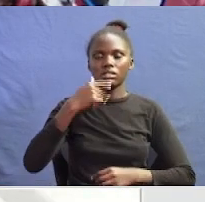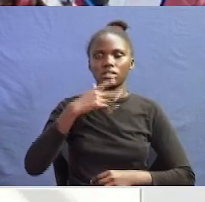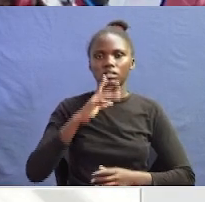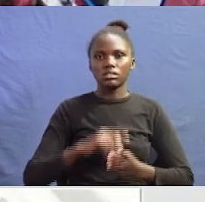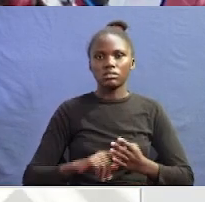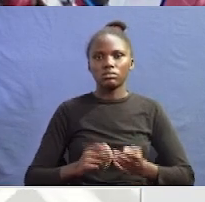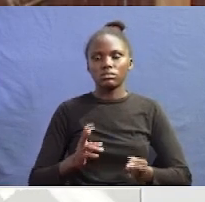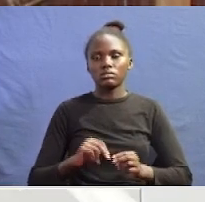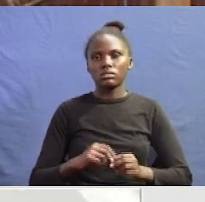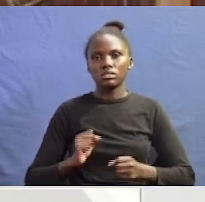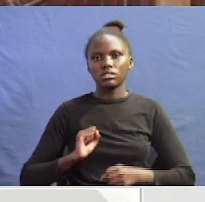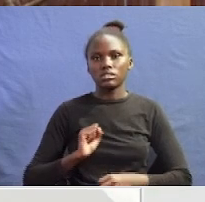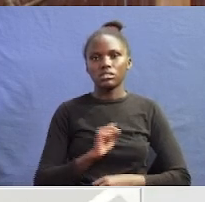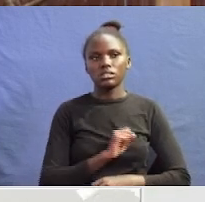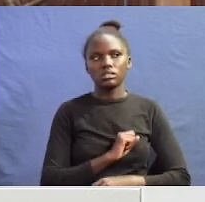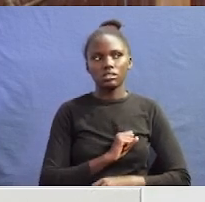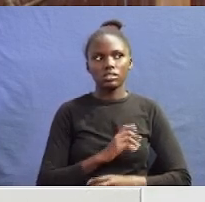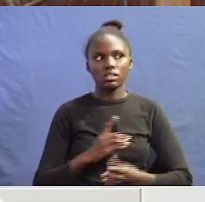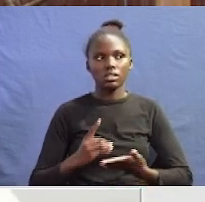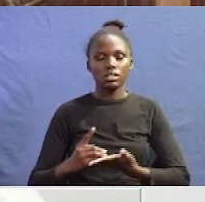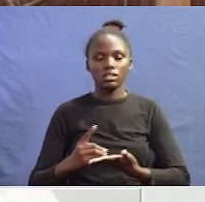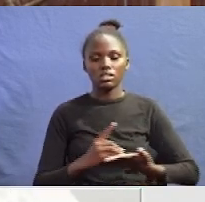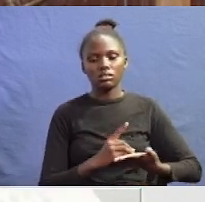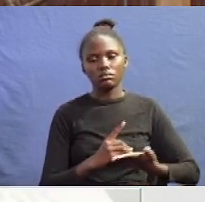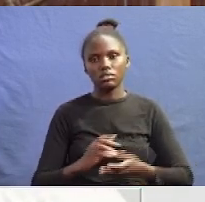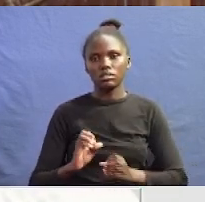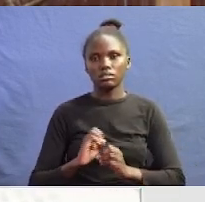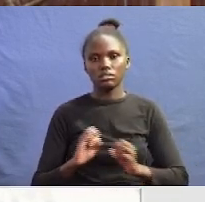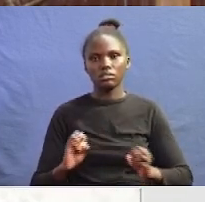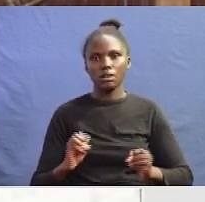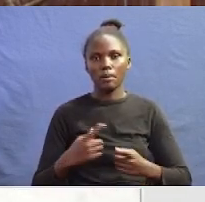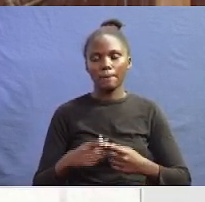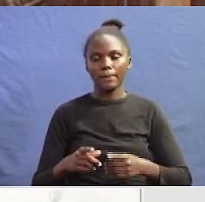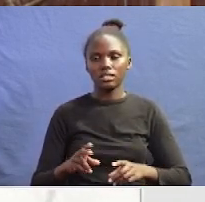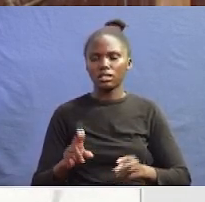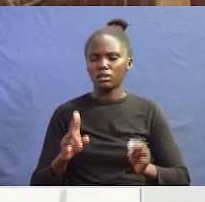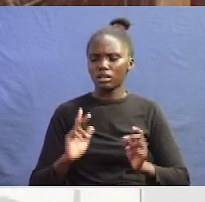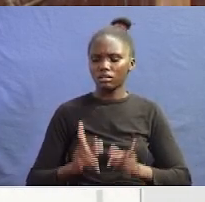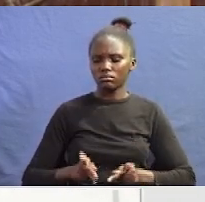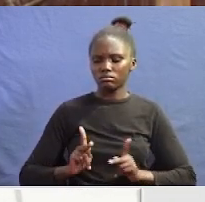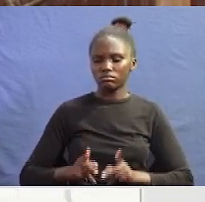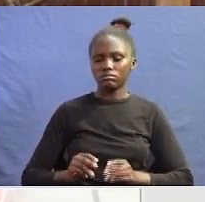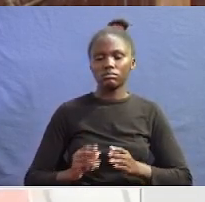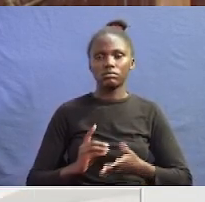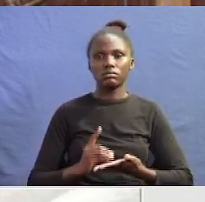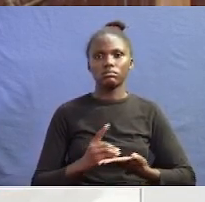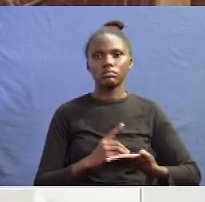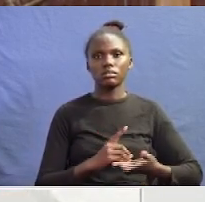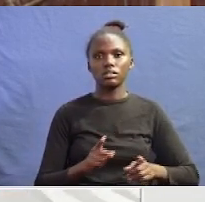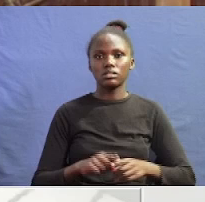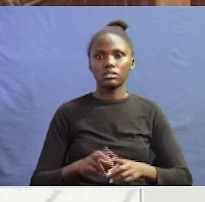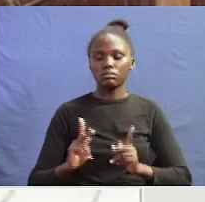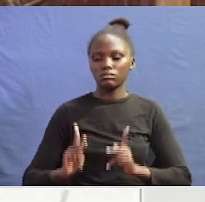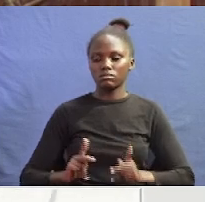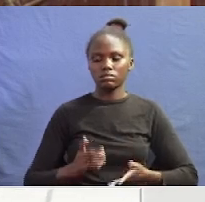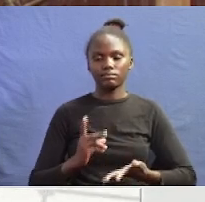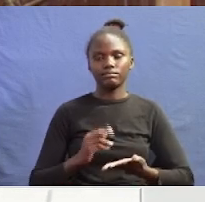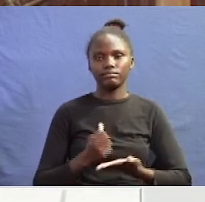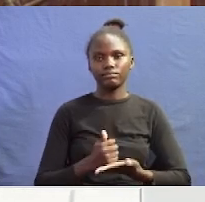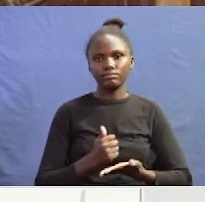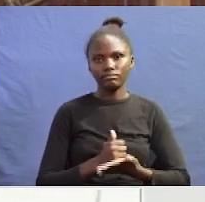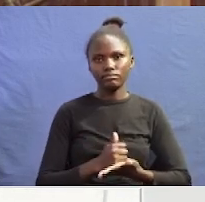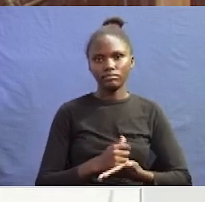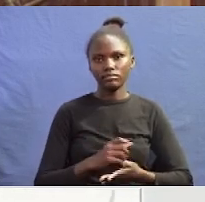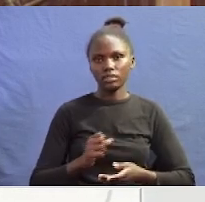handled by the Senate. Not debated, purportedly debated and purportedly approved by the